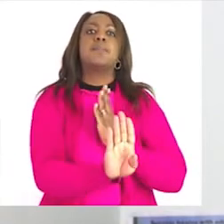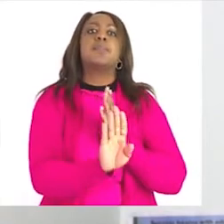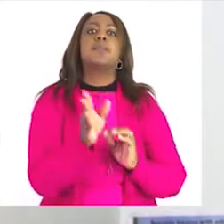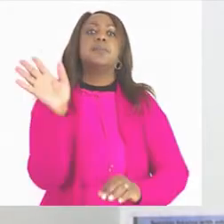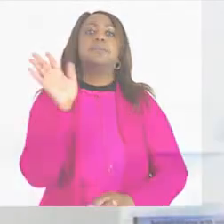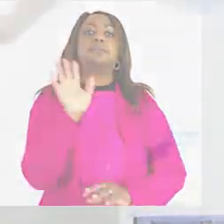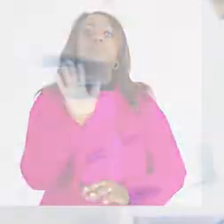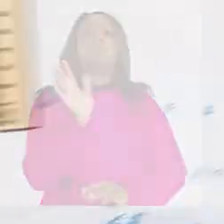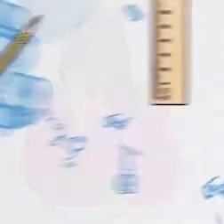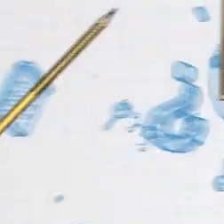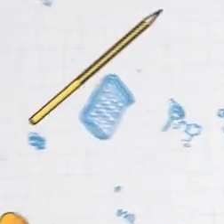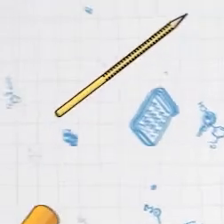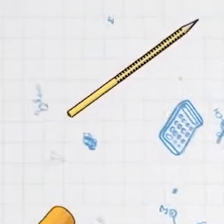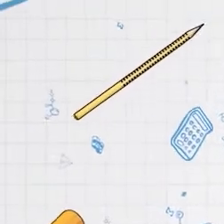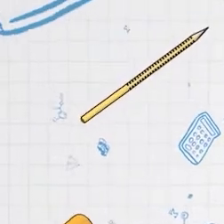Bye-bye.